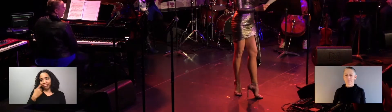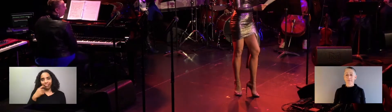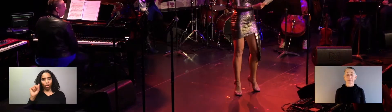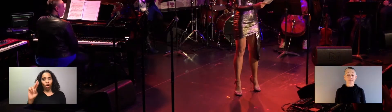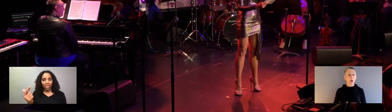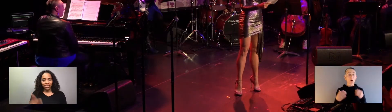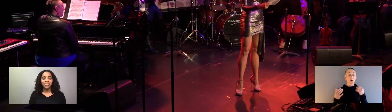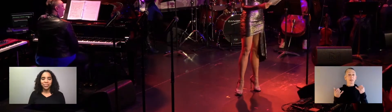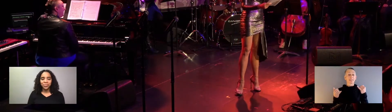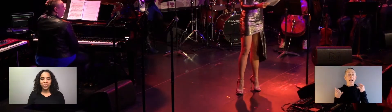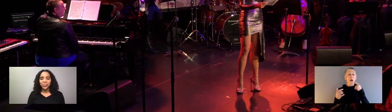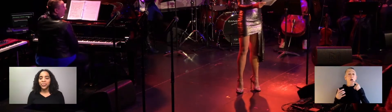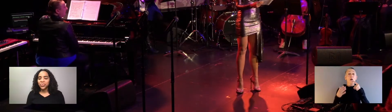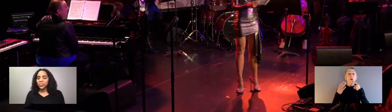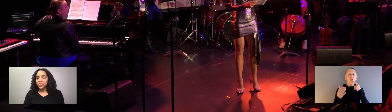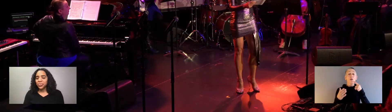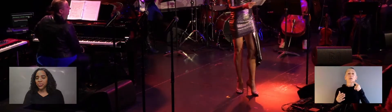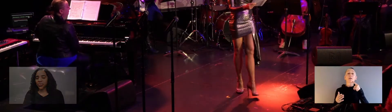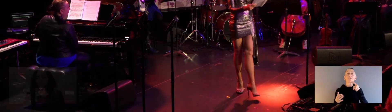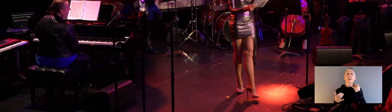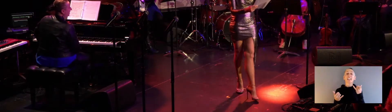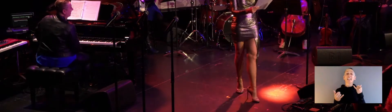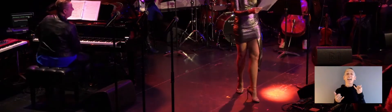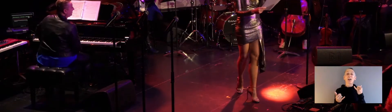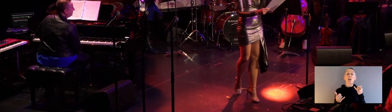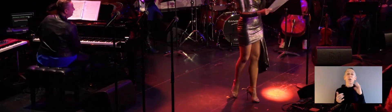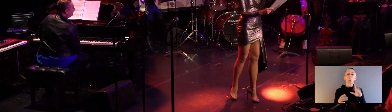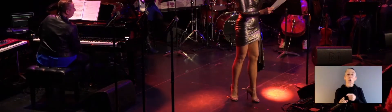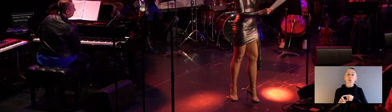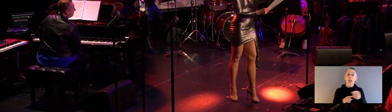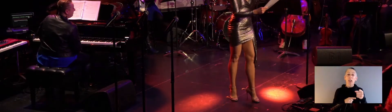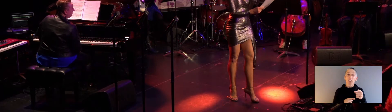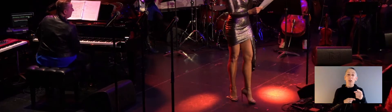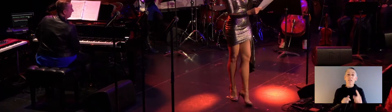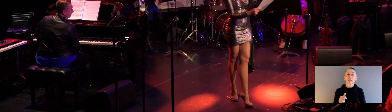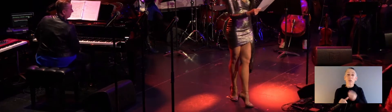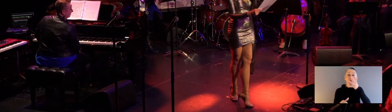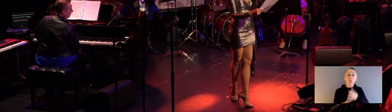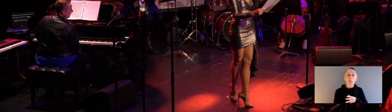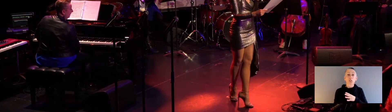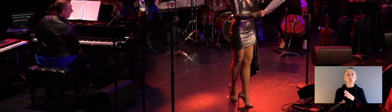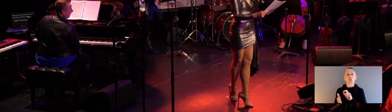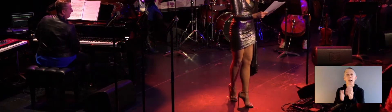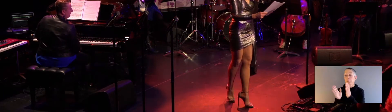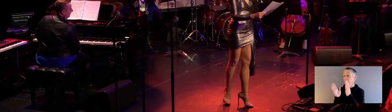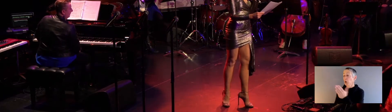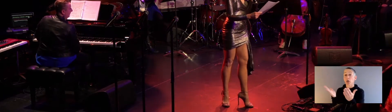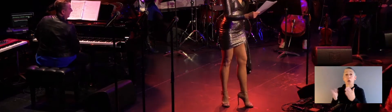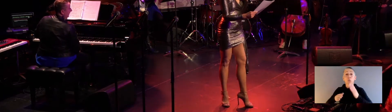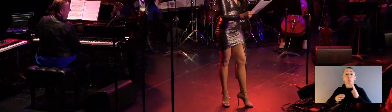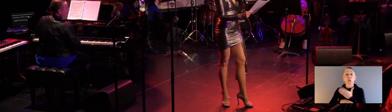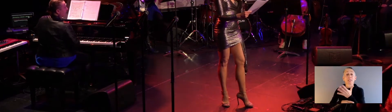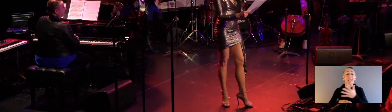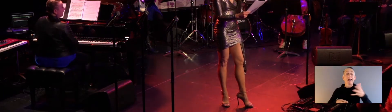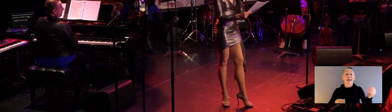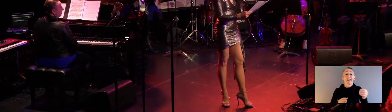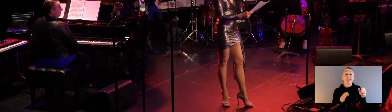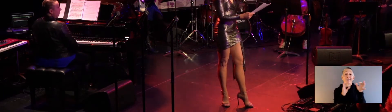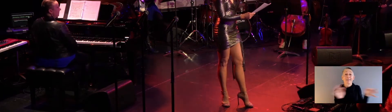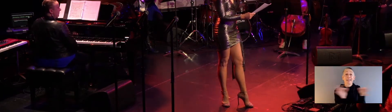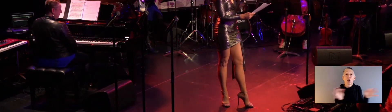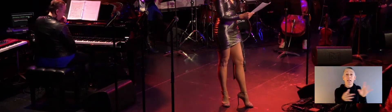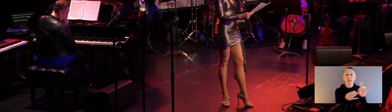after a groundbreaking career. Did you know that she was the first woman to write book, music, and lyrics for a Broadway musical? Did you know that it was for